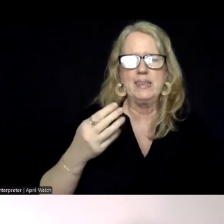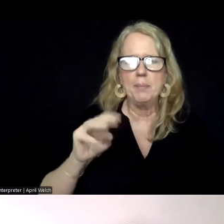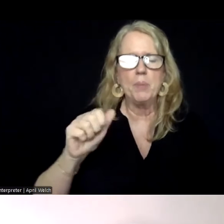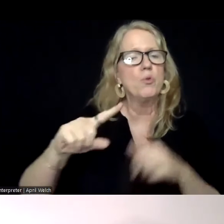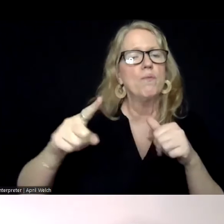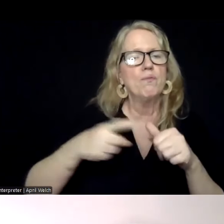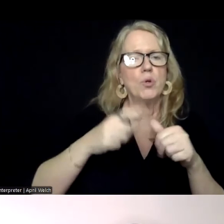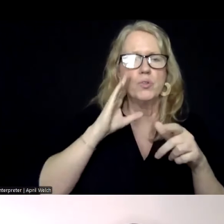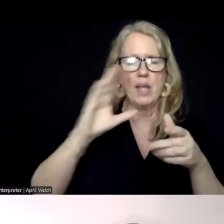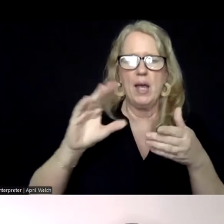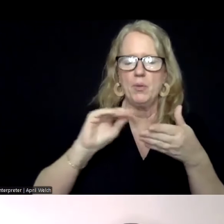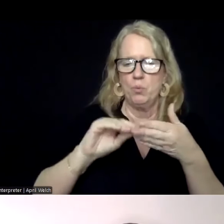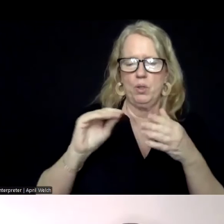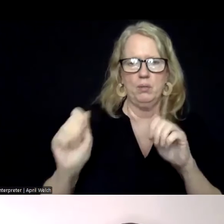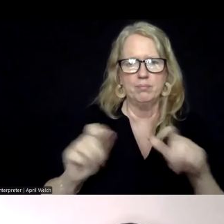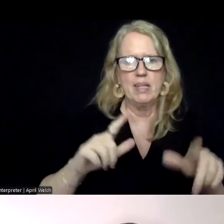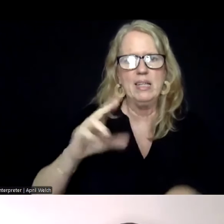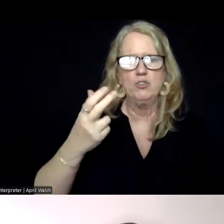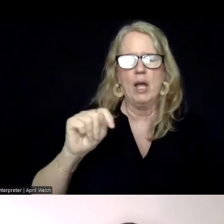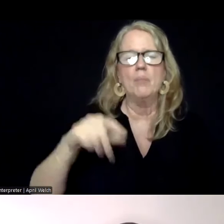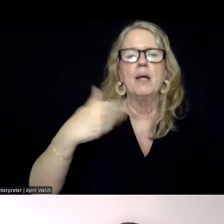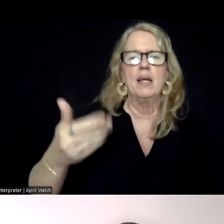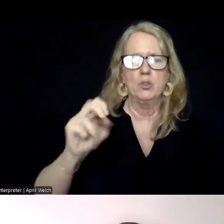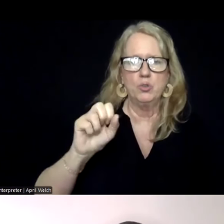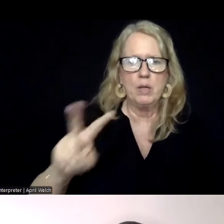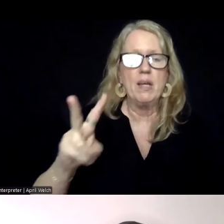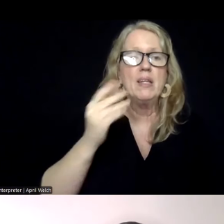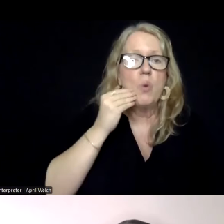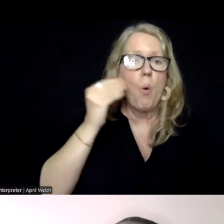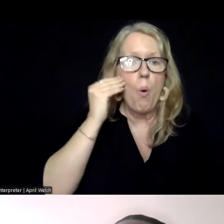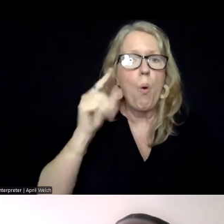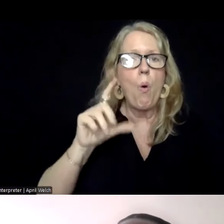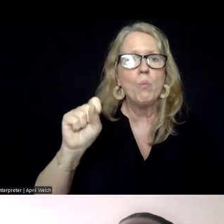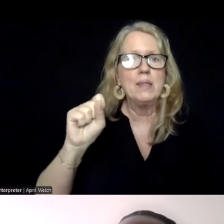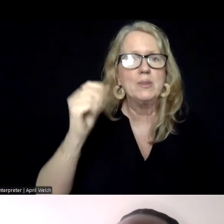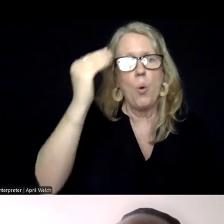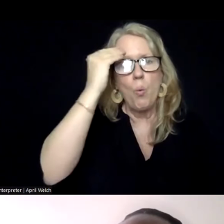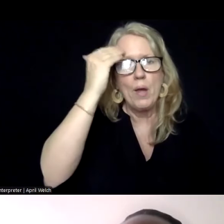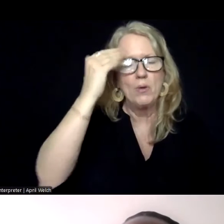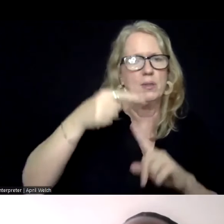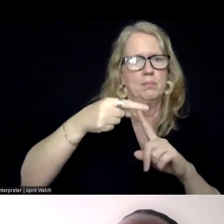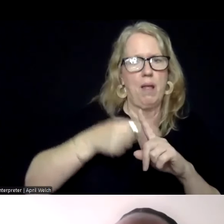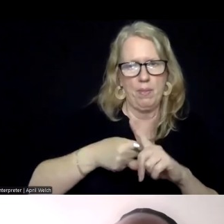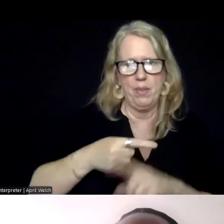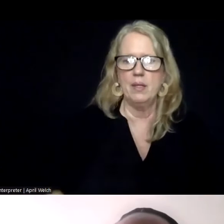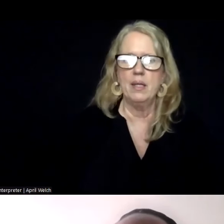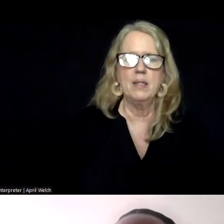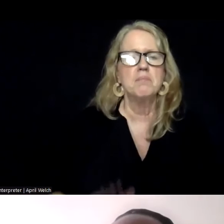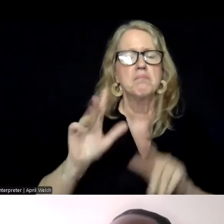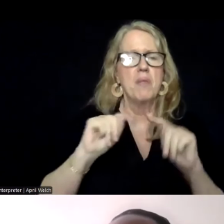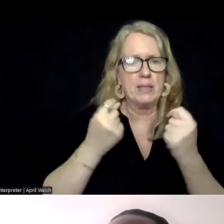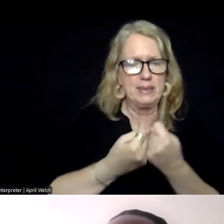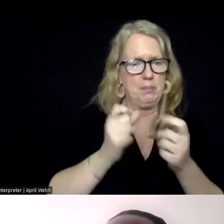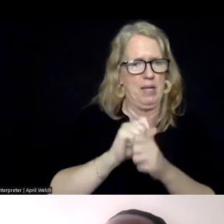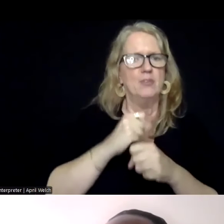the chat is that November is actually Homeless Awareness Month, and the team has created